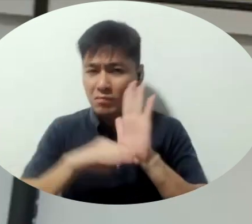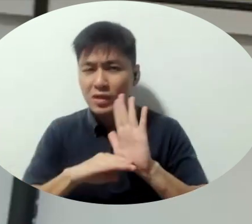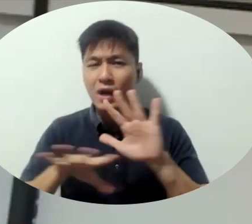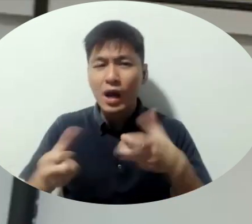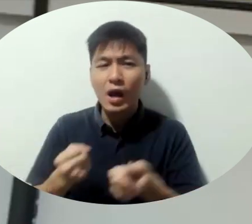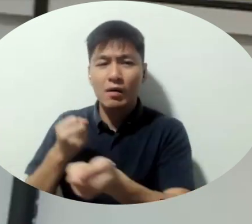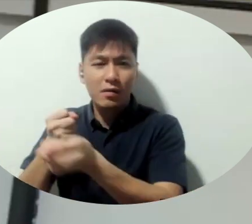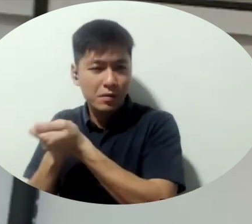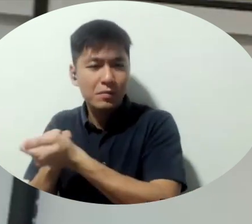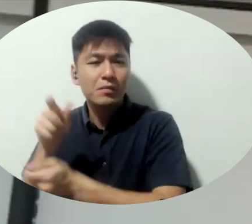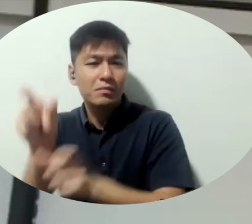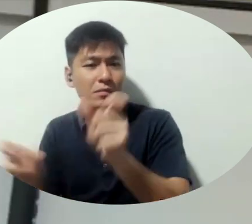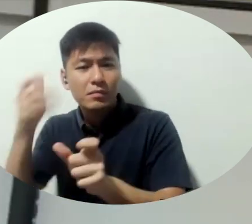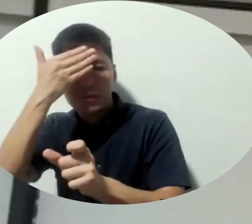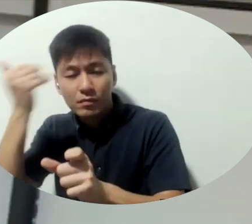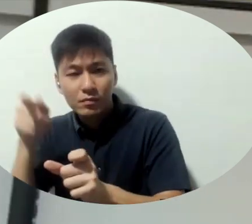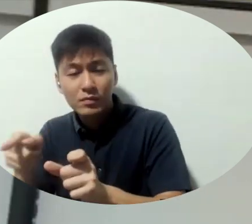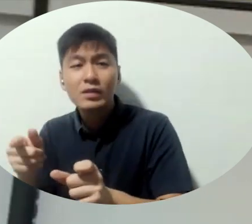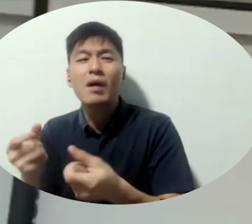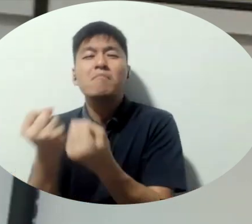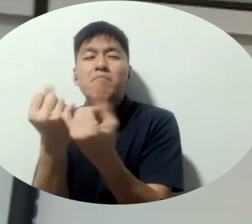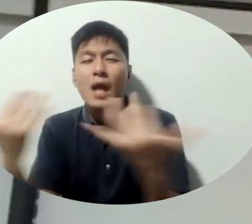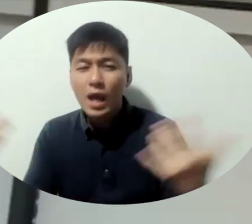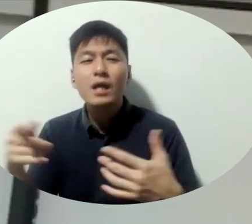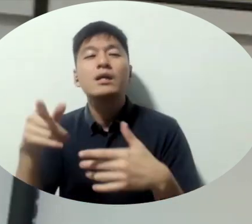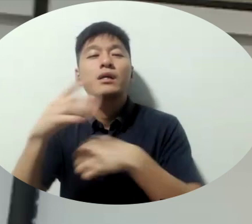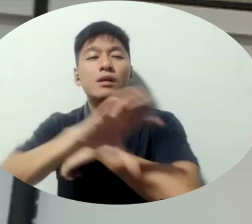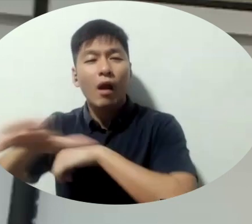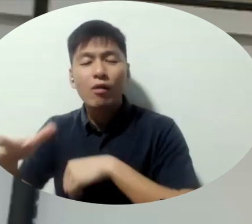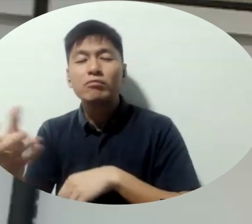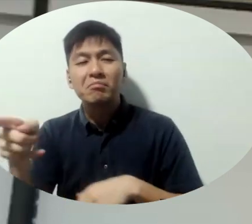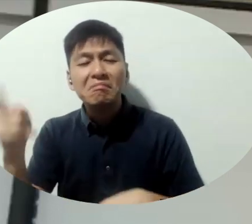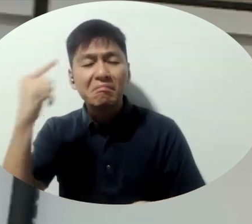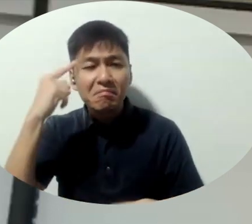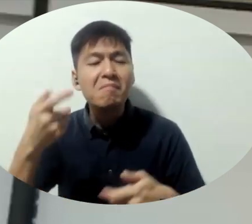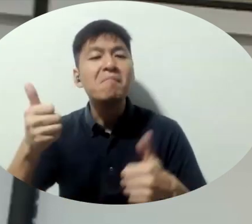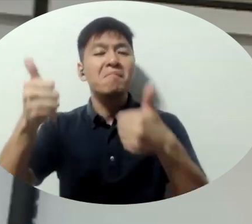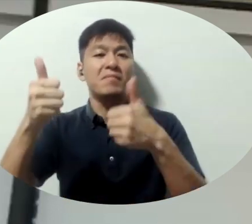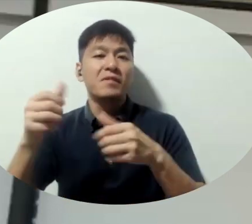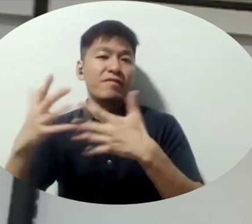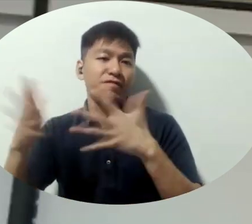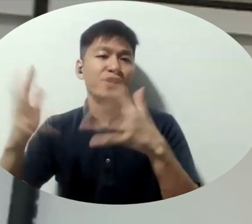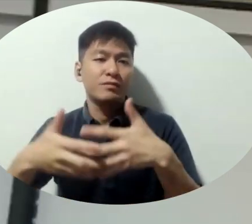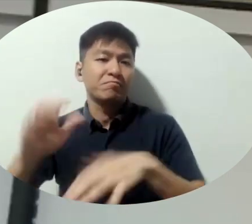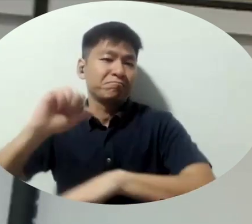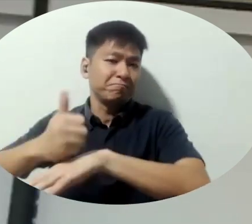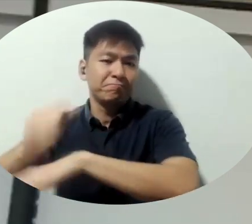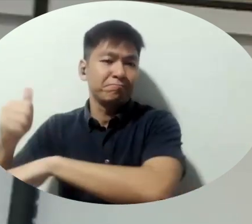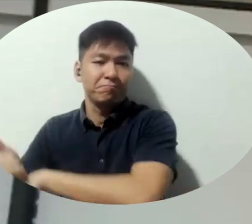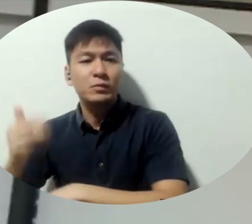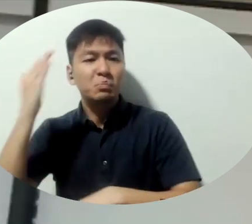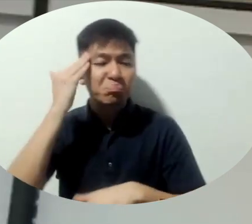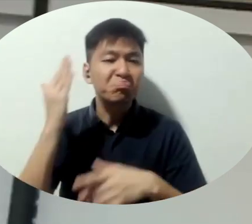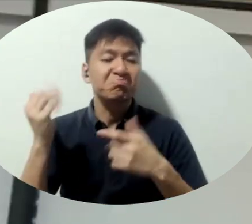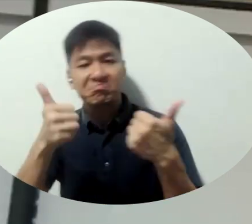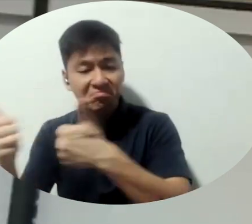nations have responded, others have not. They haven't taken it seriously. Maybe they don't believe in dementia, it's